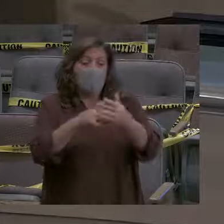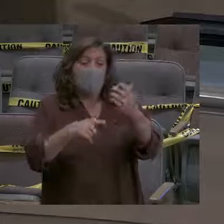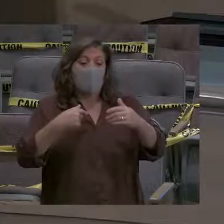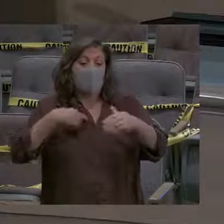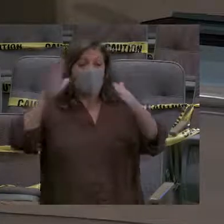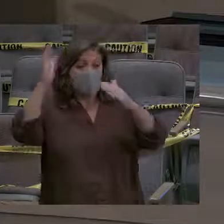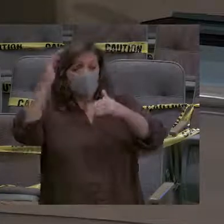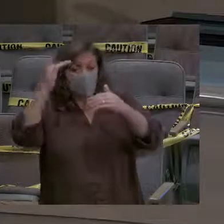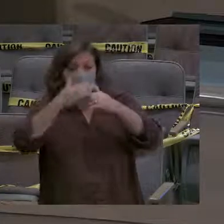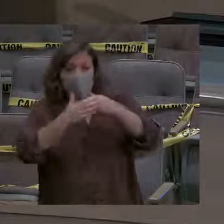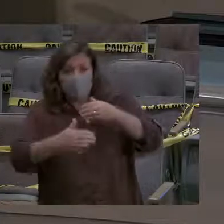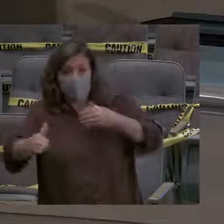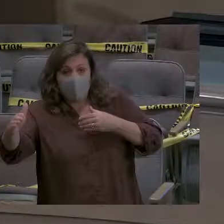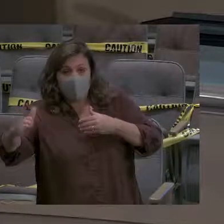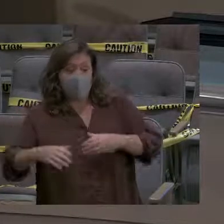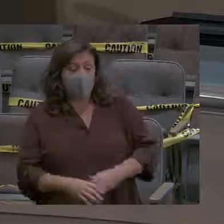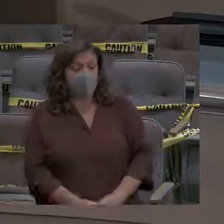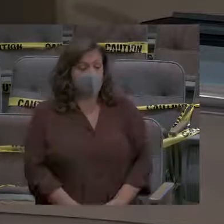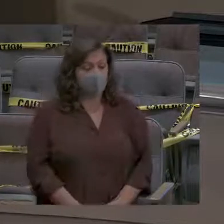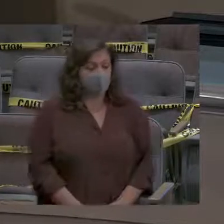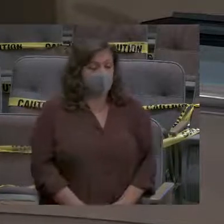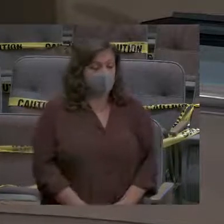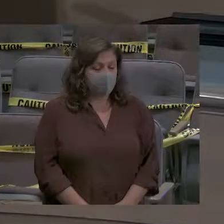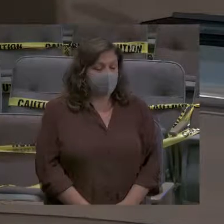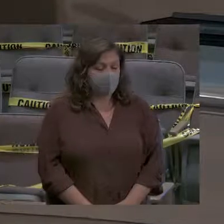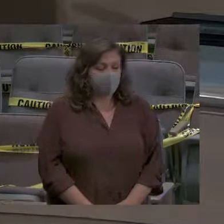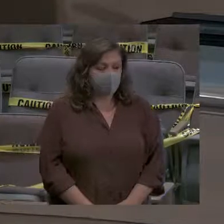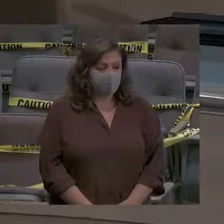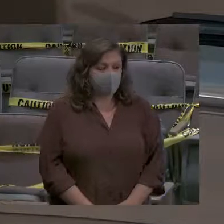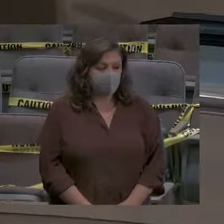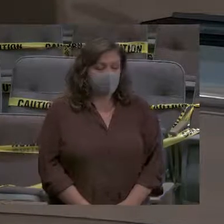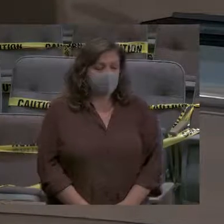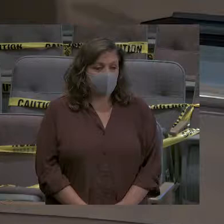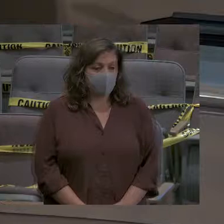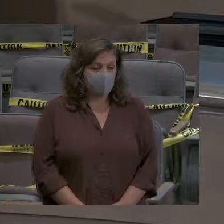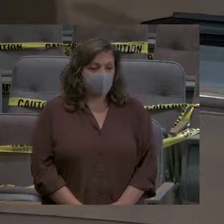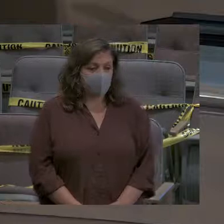on a go-forward basis at this point. So,